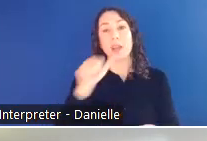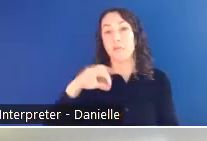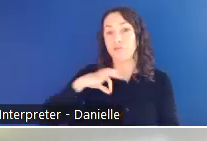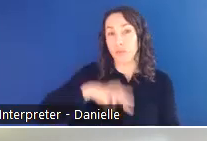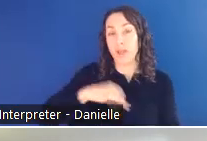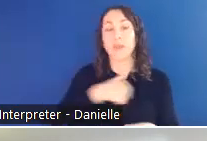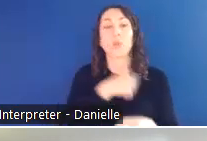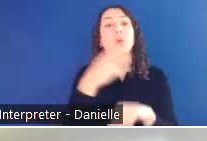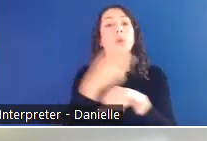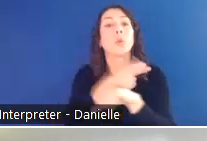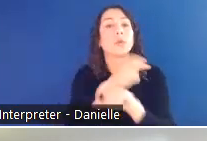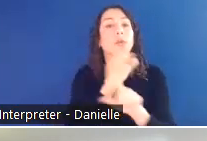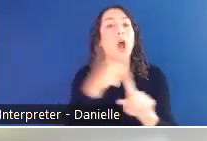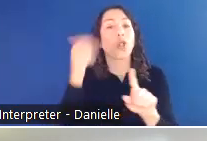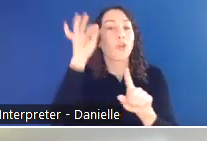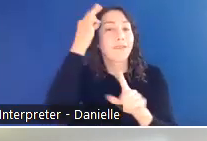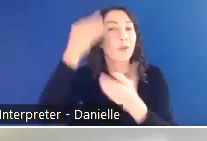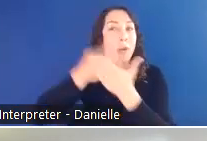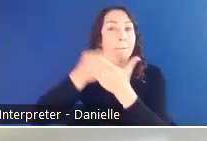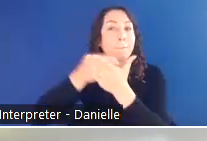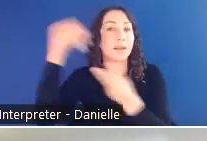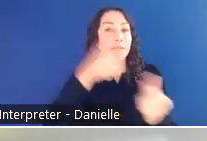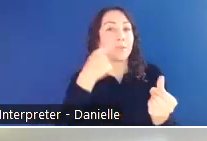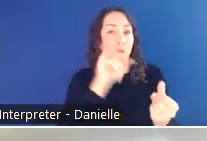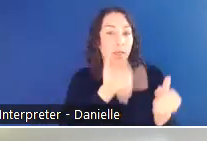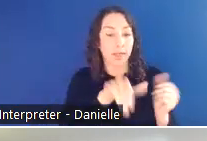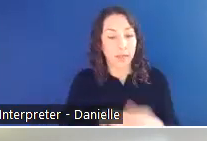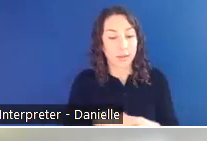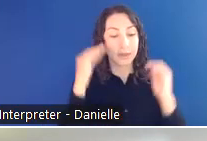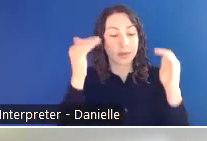other federal and local funds. Next slide.